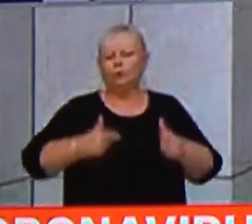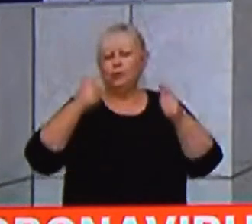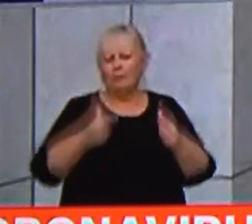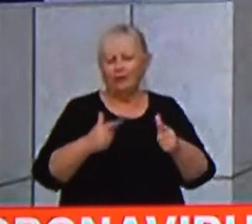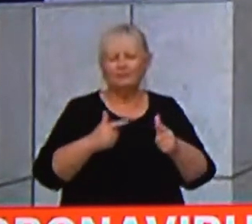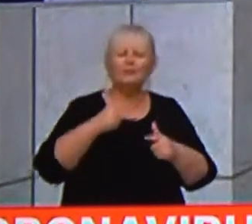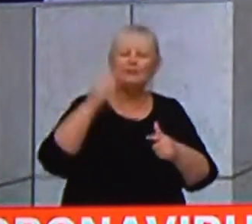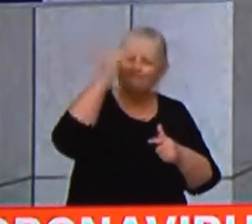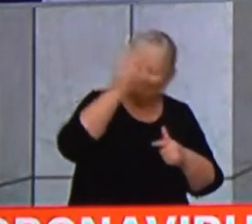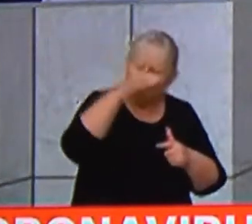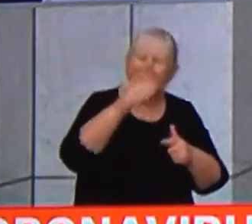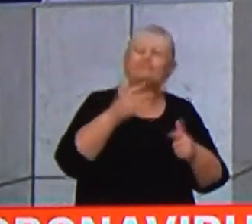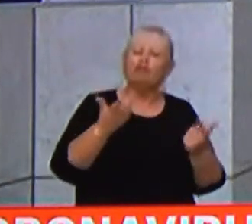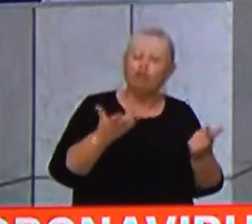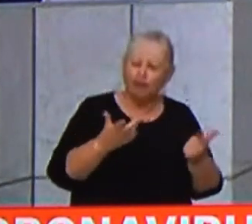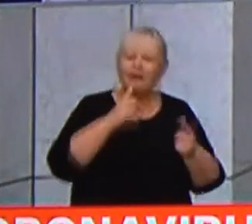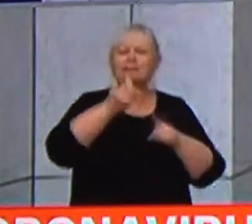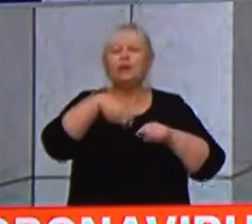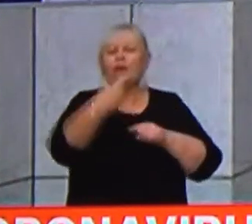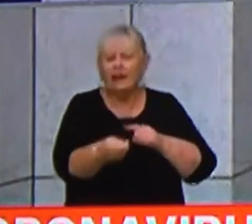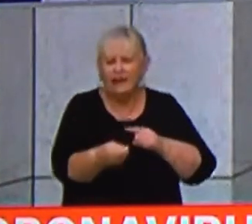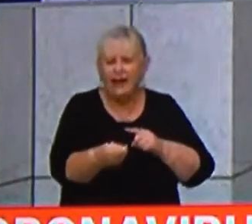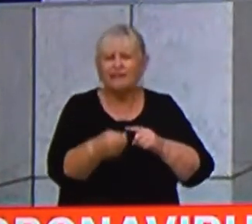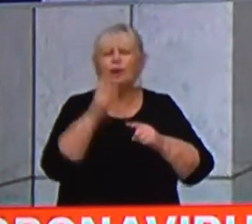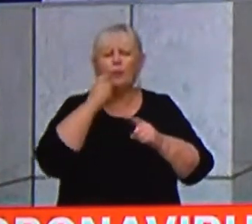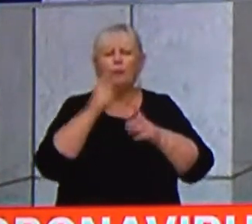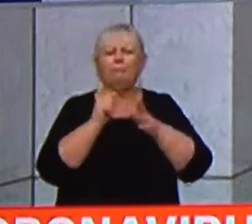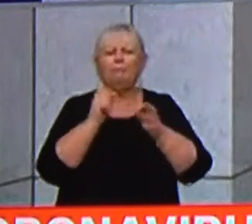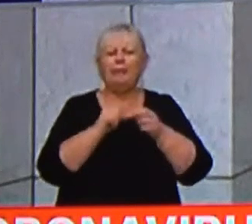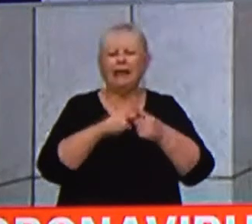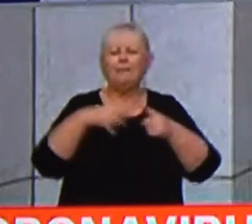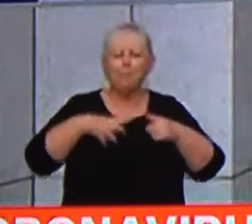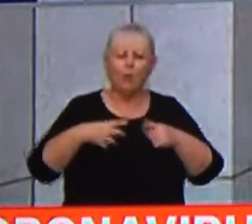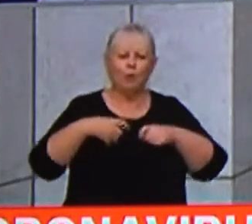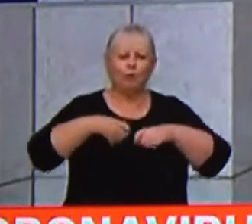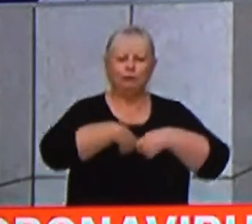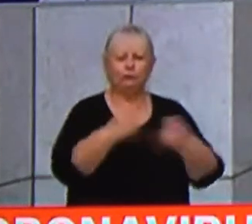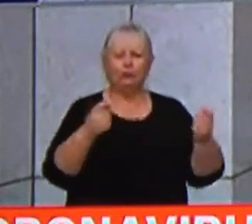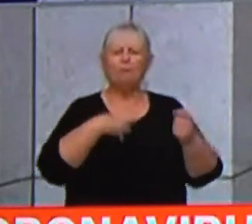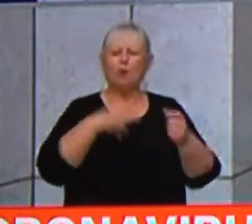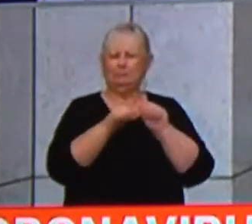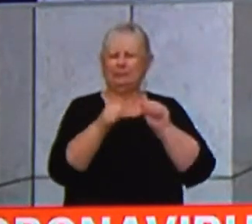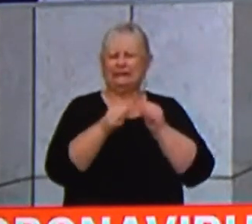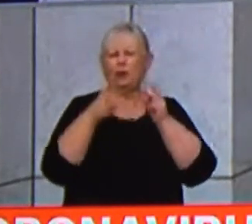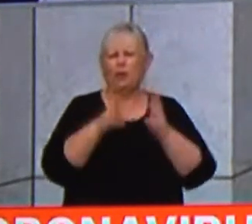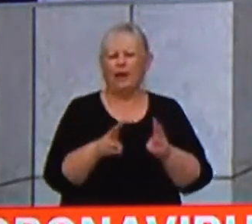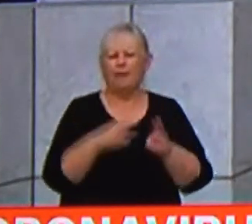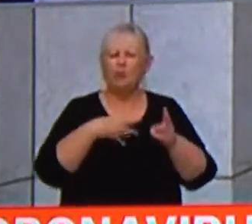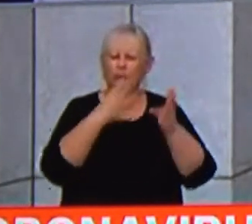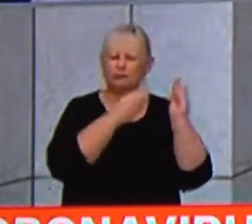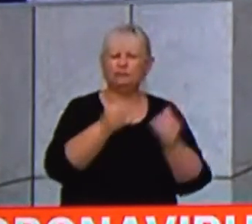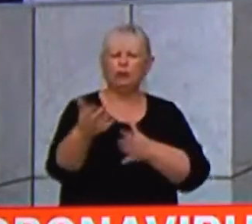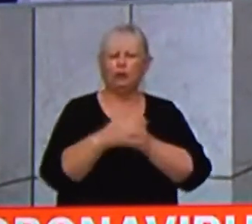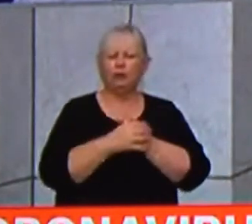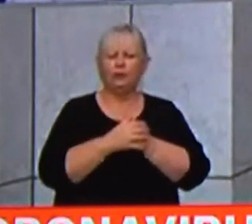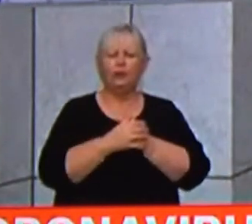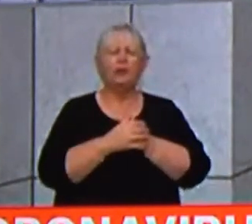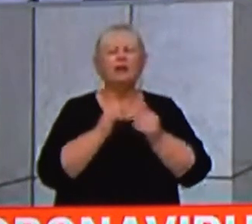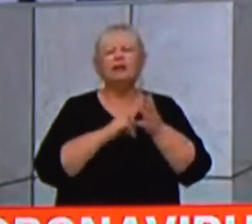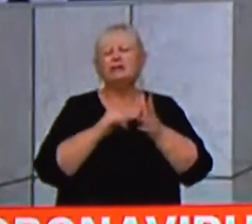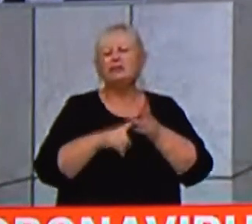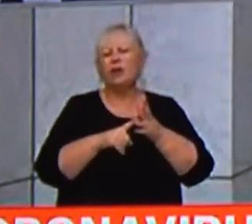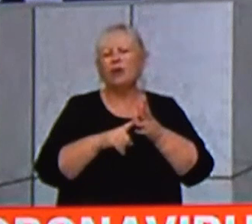And we want to ensure that they continue to get access to health care and health advice and support from GPs, and this is why